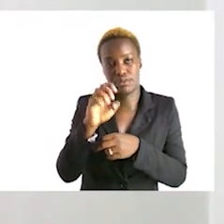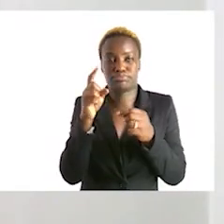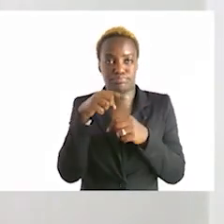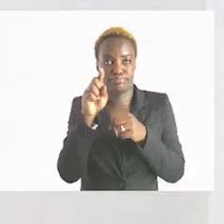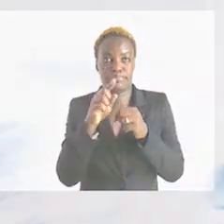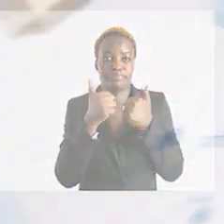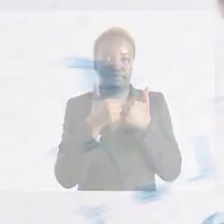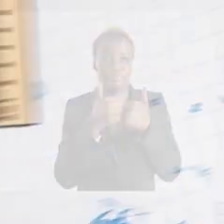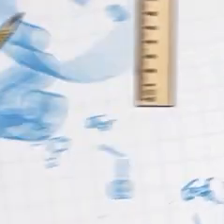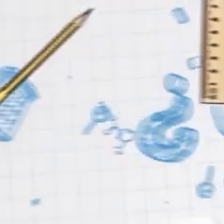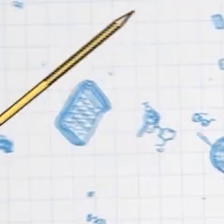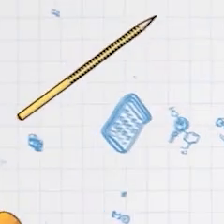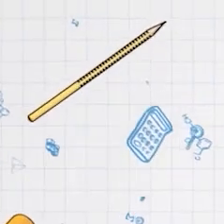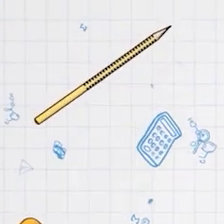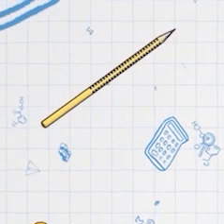well.